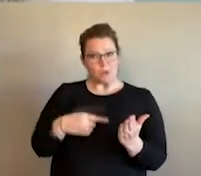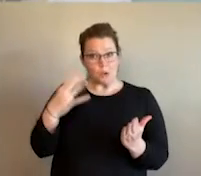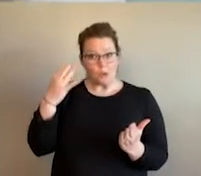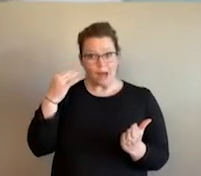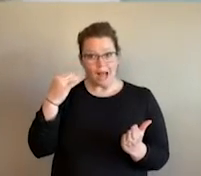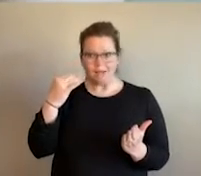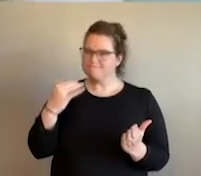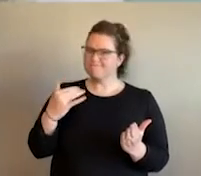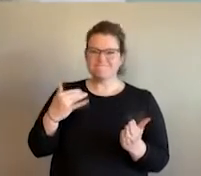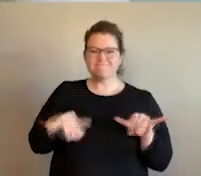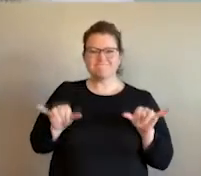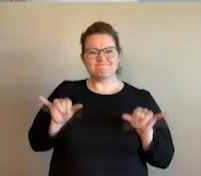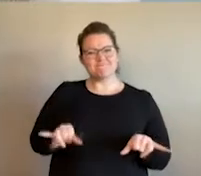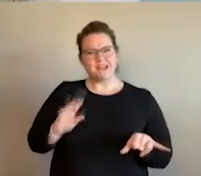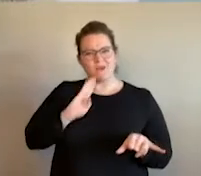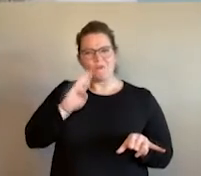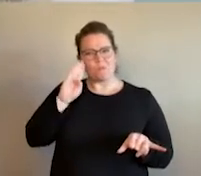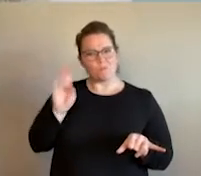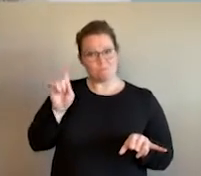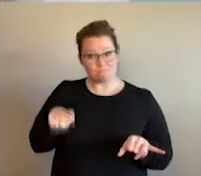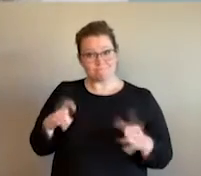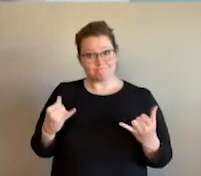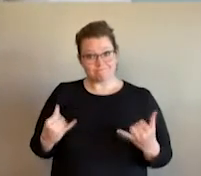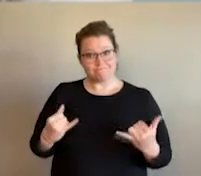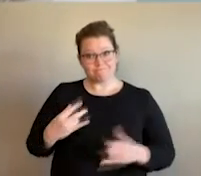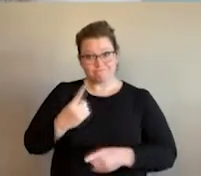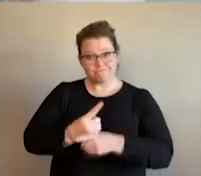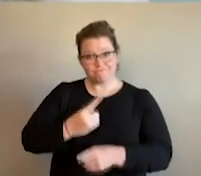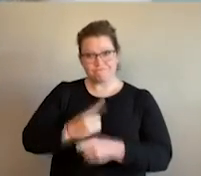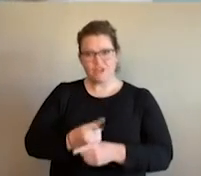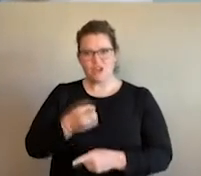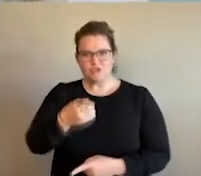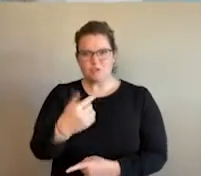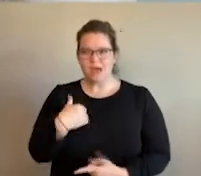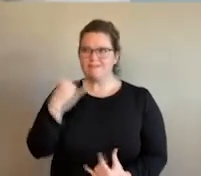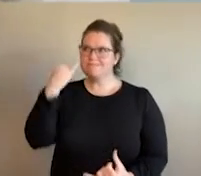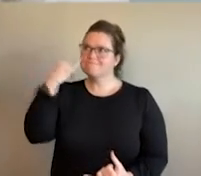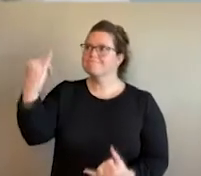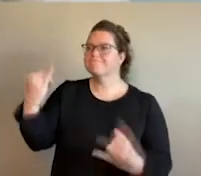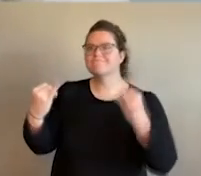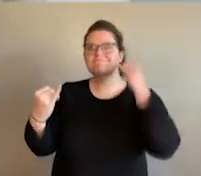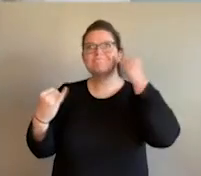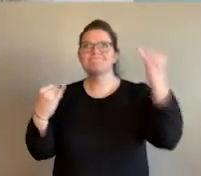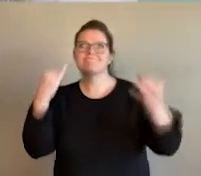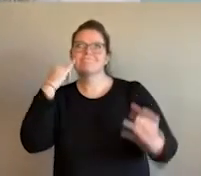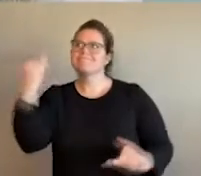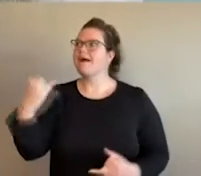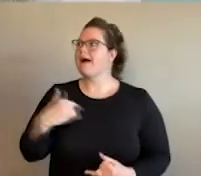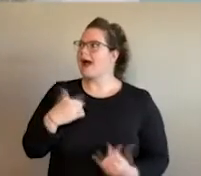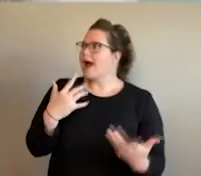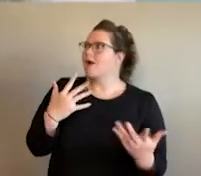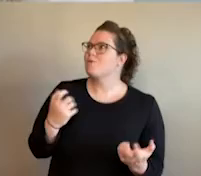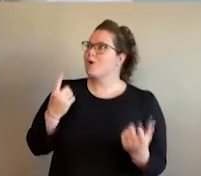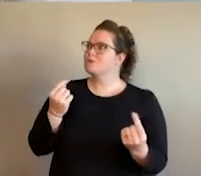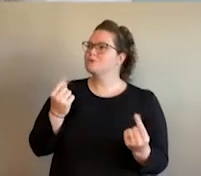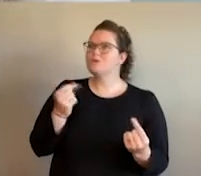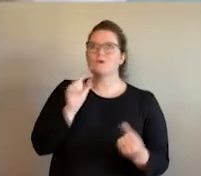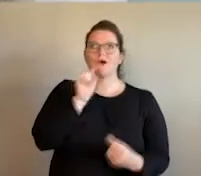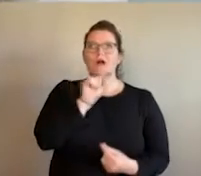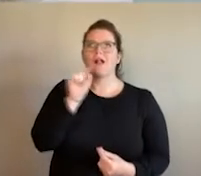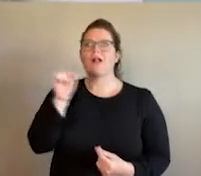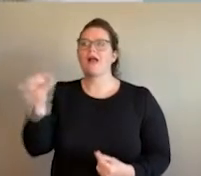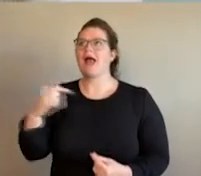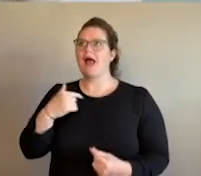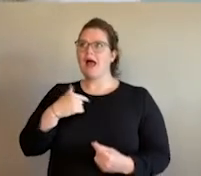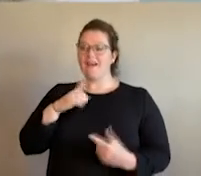now, and so just being at home, you have a lot of ideas about the kind of things that you want to be doing, or maybe even plans about the things that you're going to